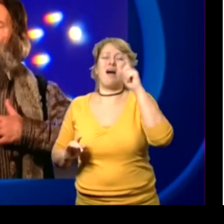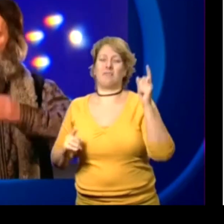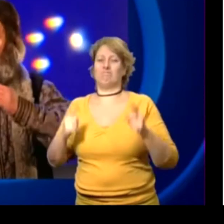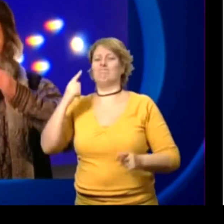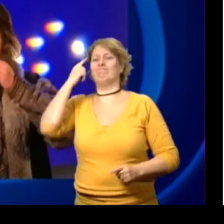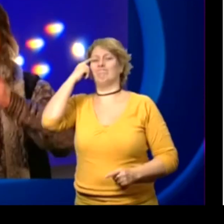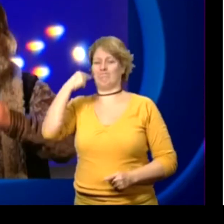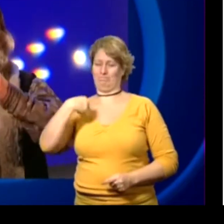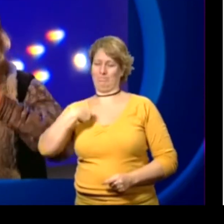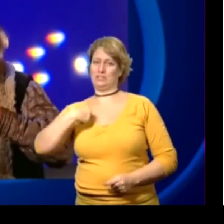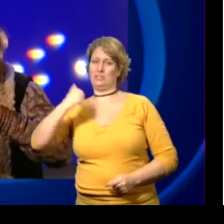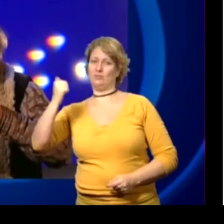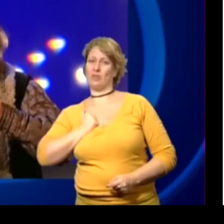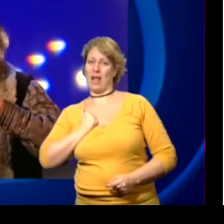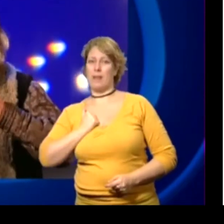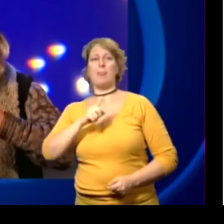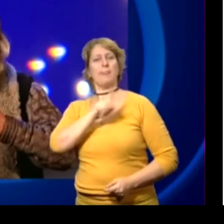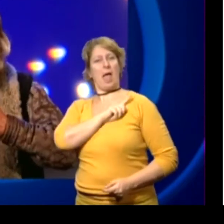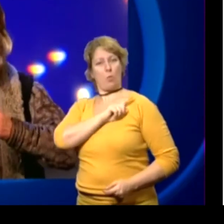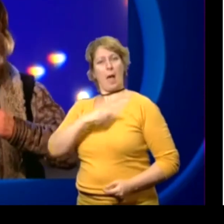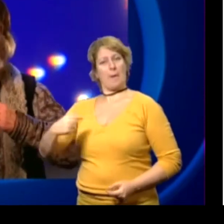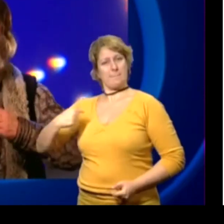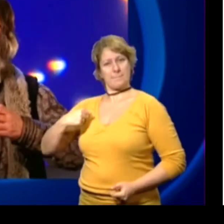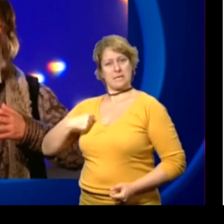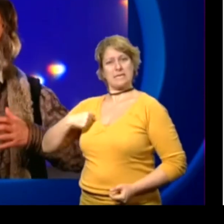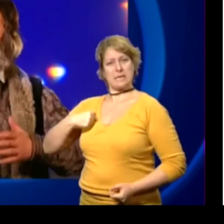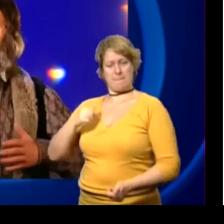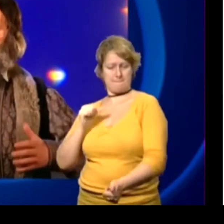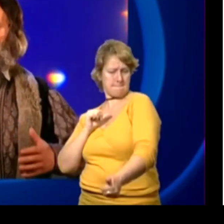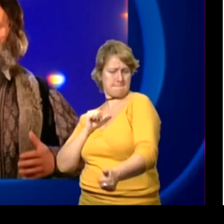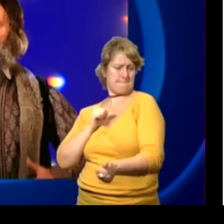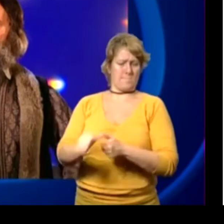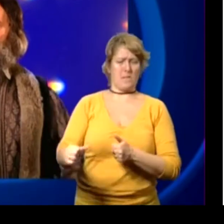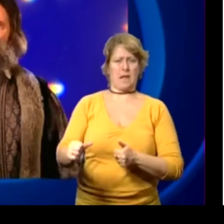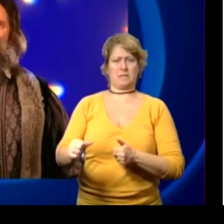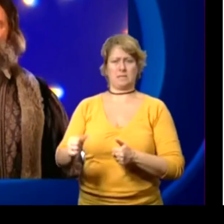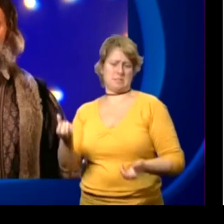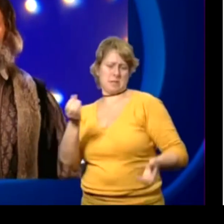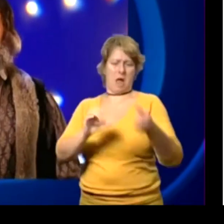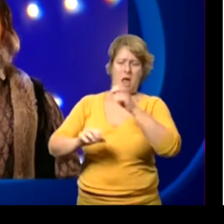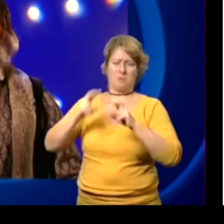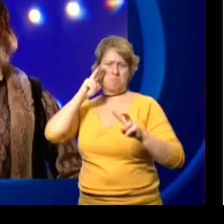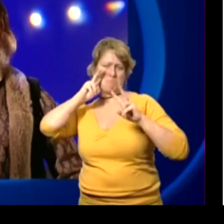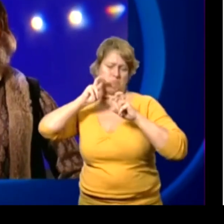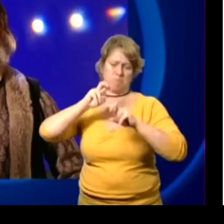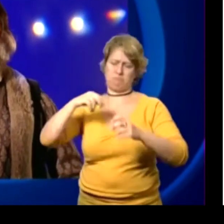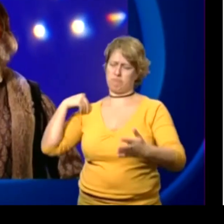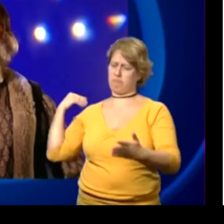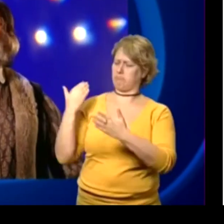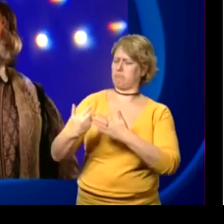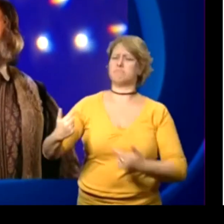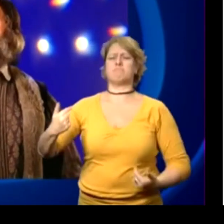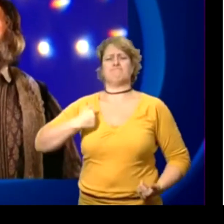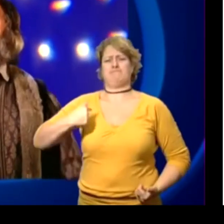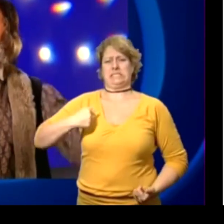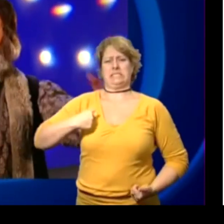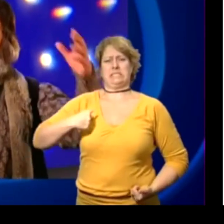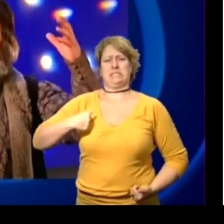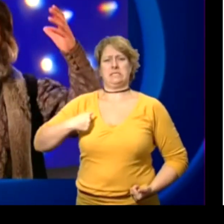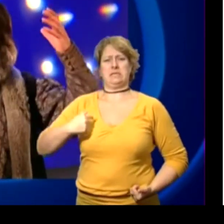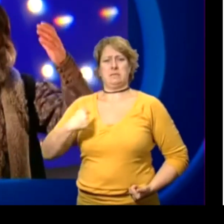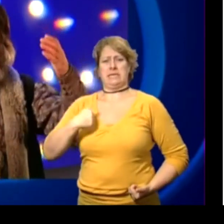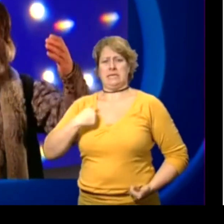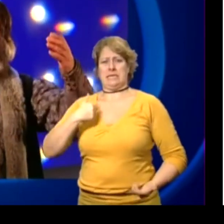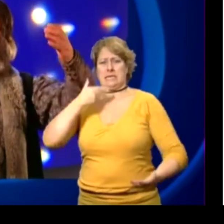end, and that is why I deserve to be named the greatest scientific investigator of all time,